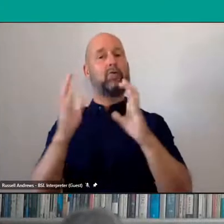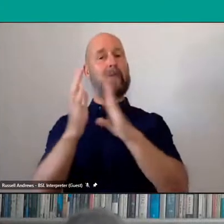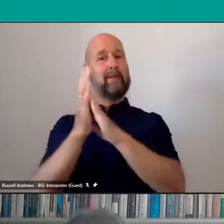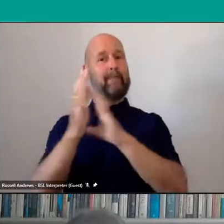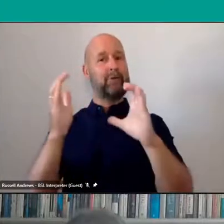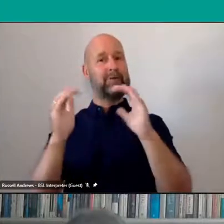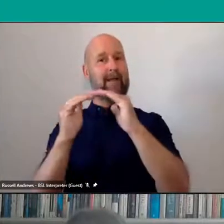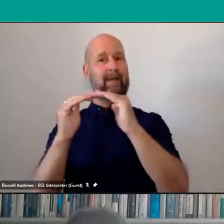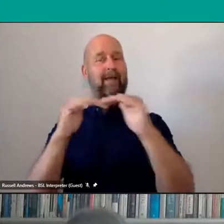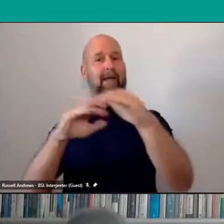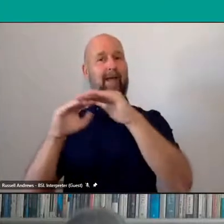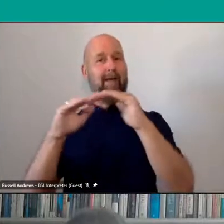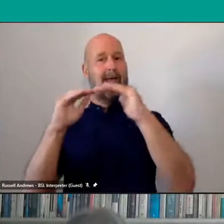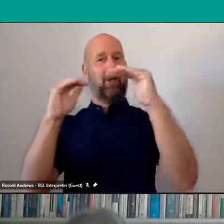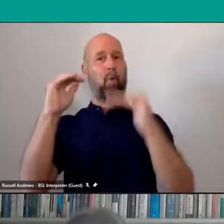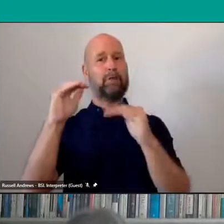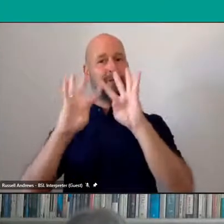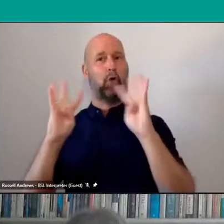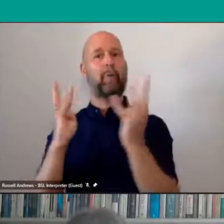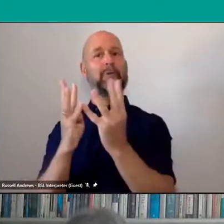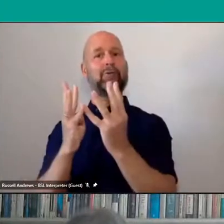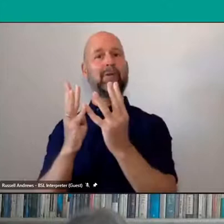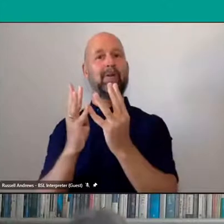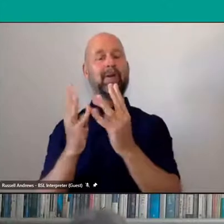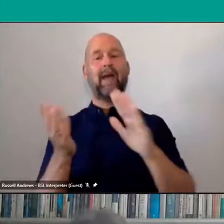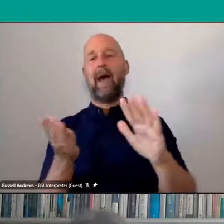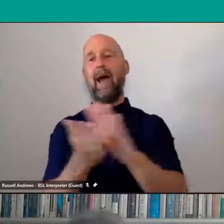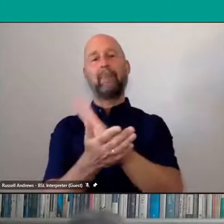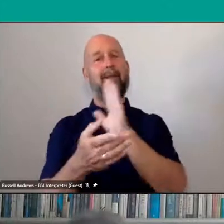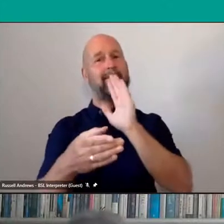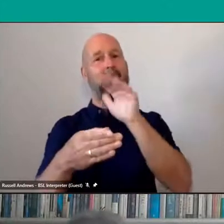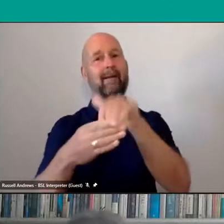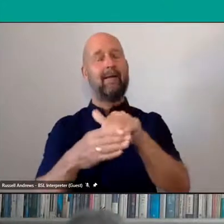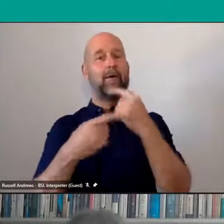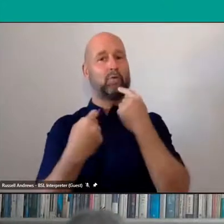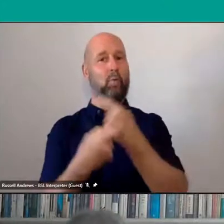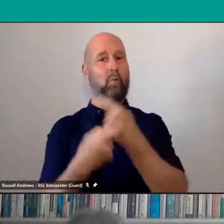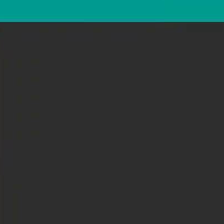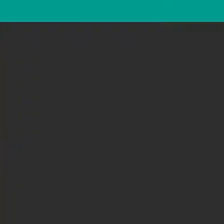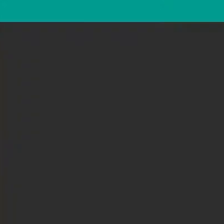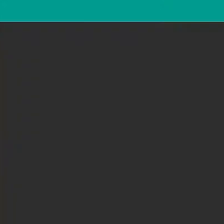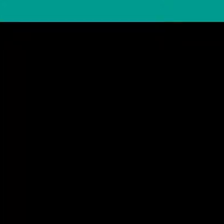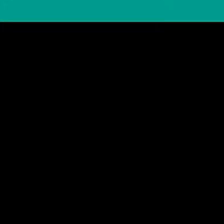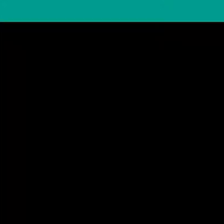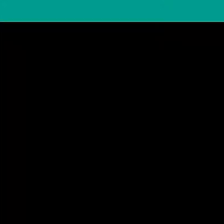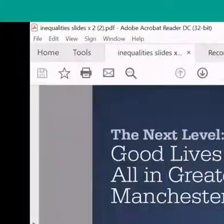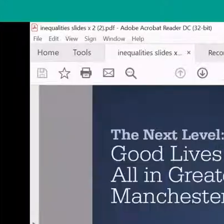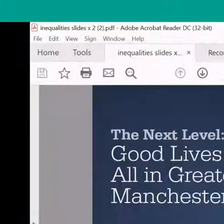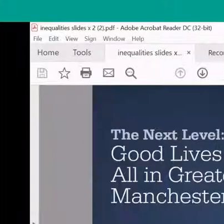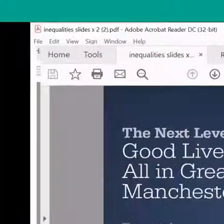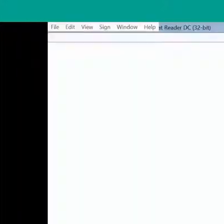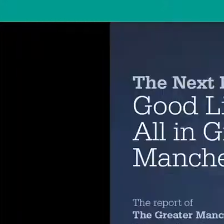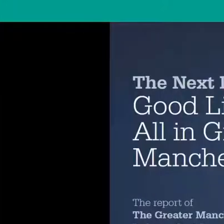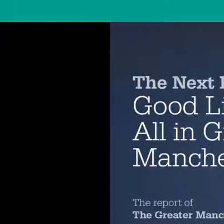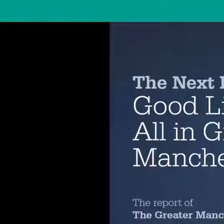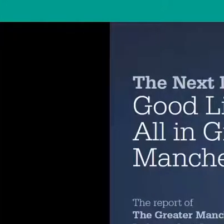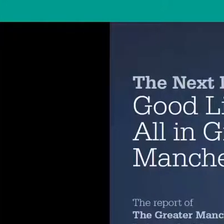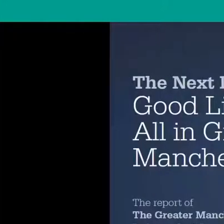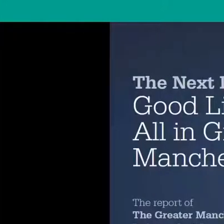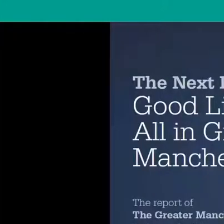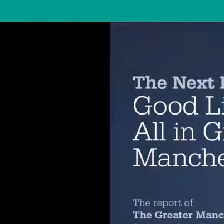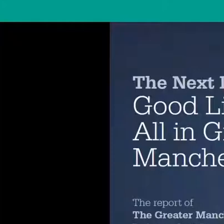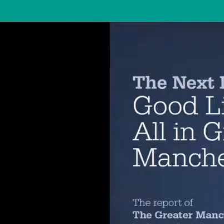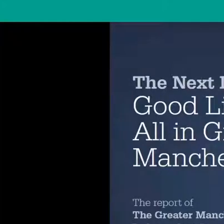Commission, and I'm delighted to be here this morning for the launch of the Commission's report, The Next Level, in which we set out